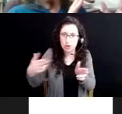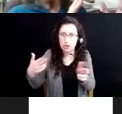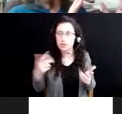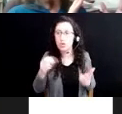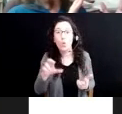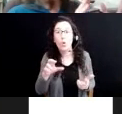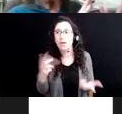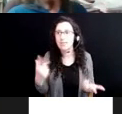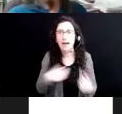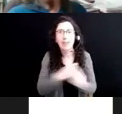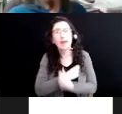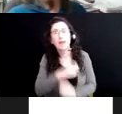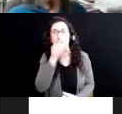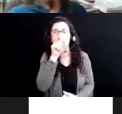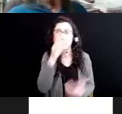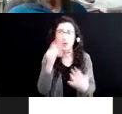their bird diversity